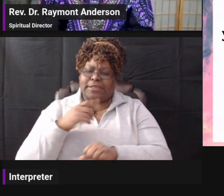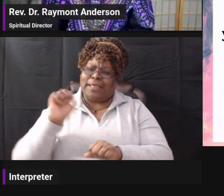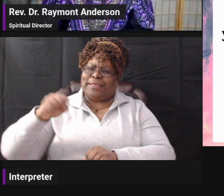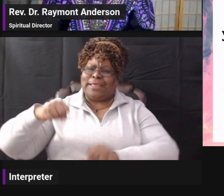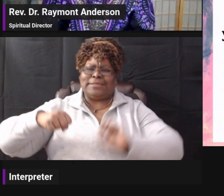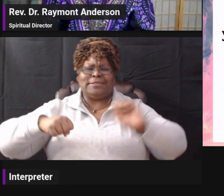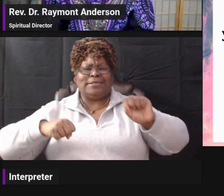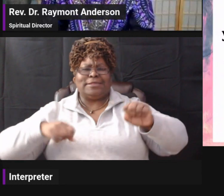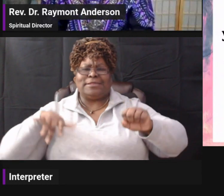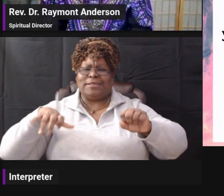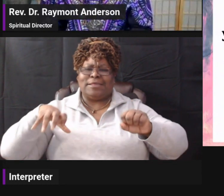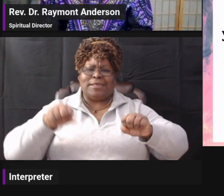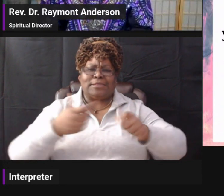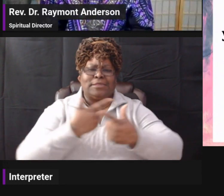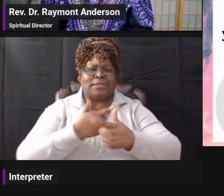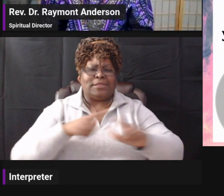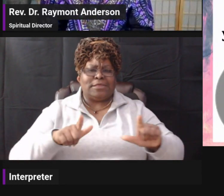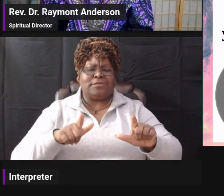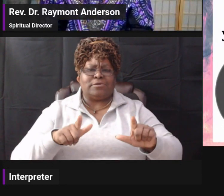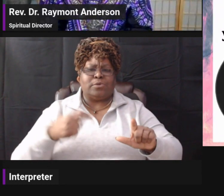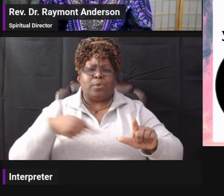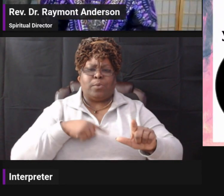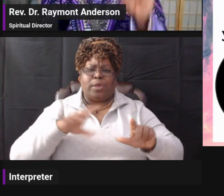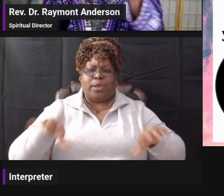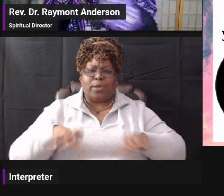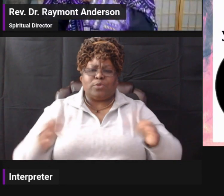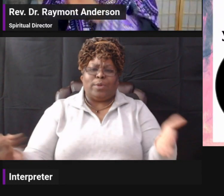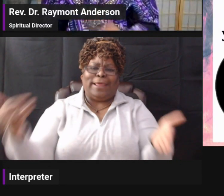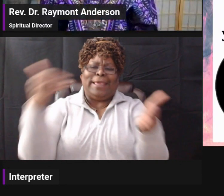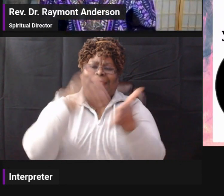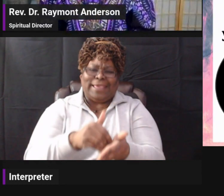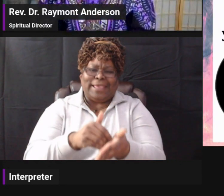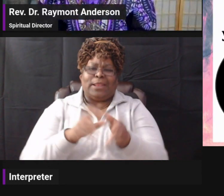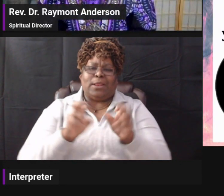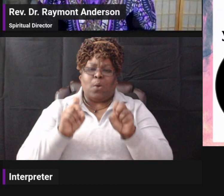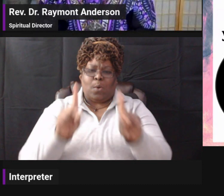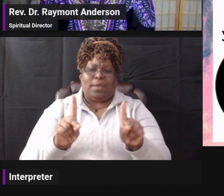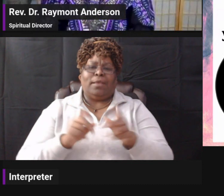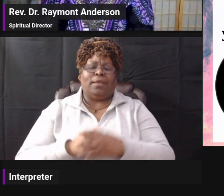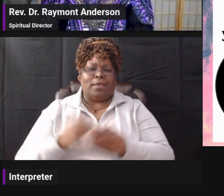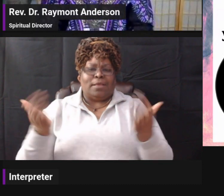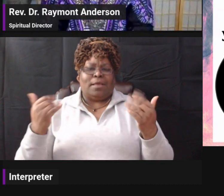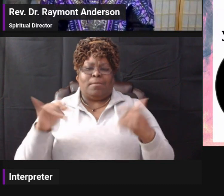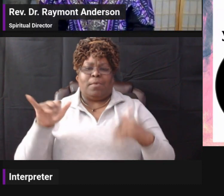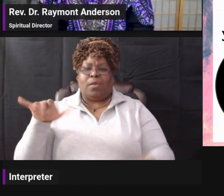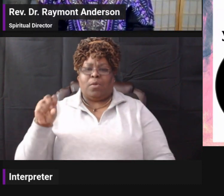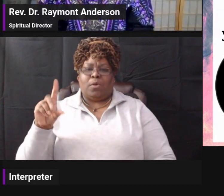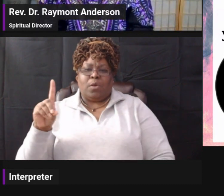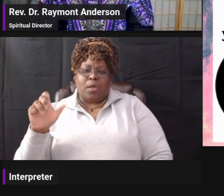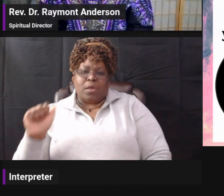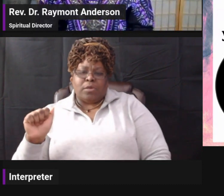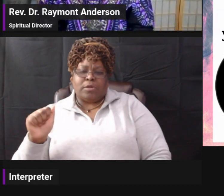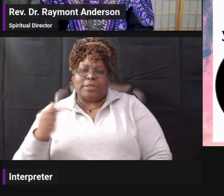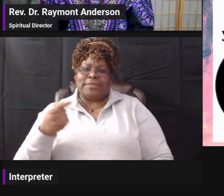I could very easily say yes, yes, yes, yes, yes. Linguistic convenience. We're going to do a remix nonetheless. So let's, come